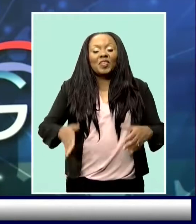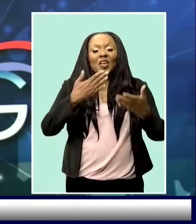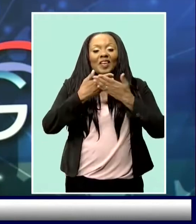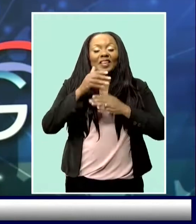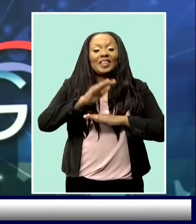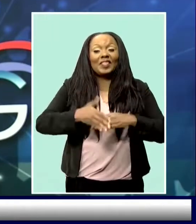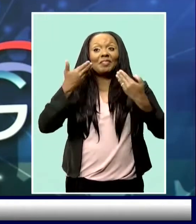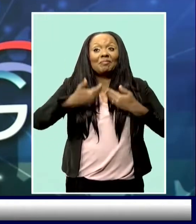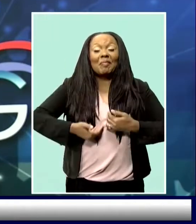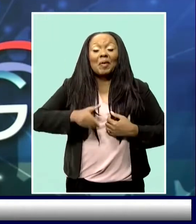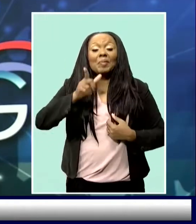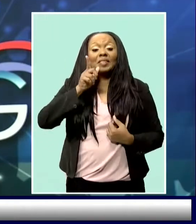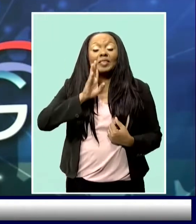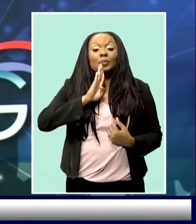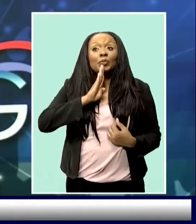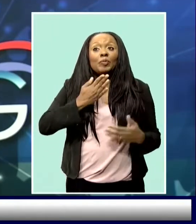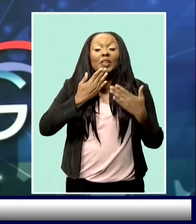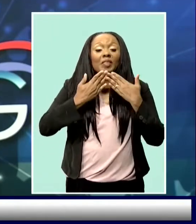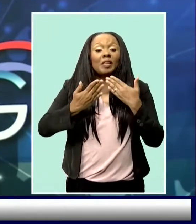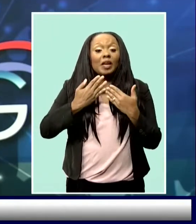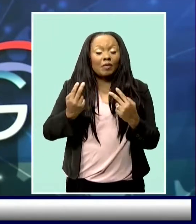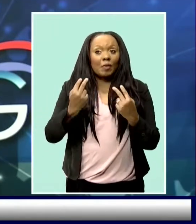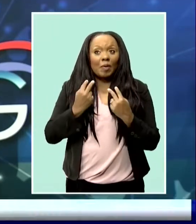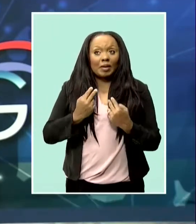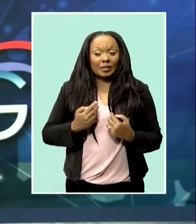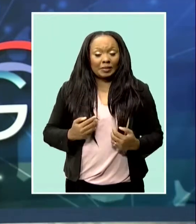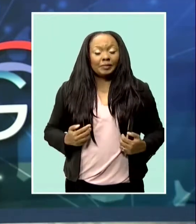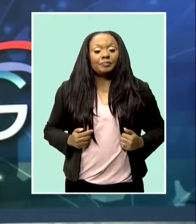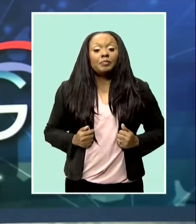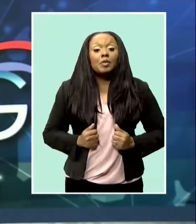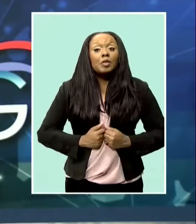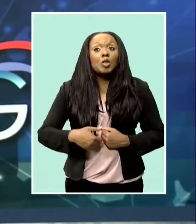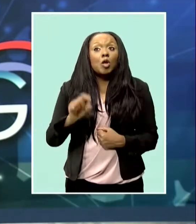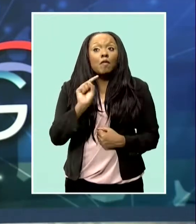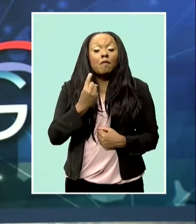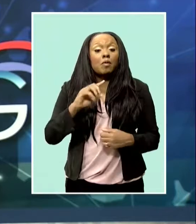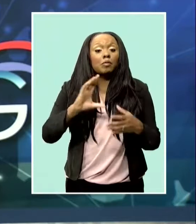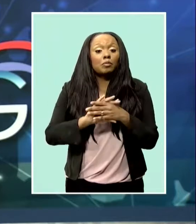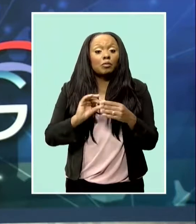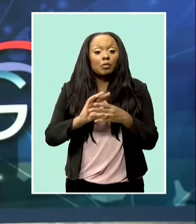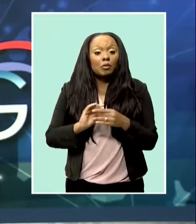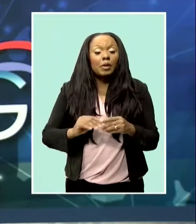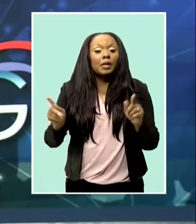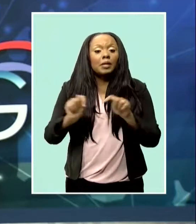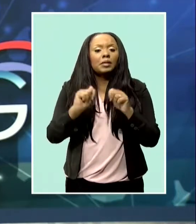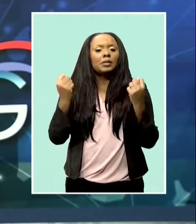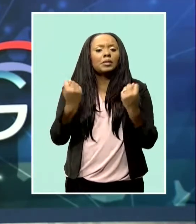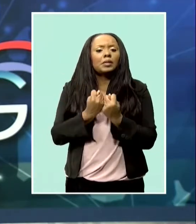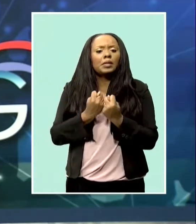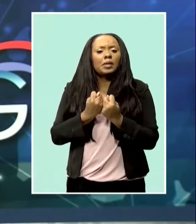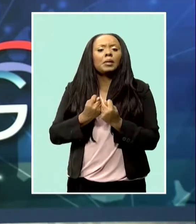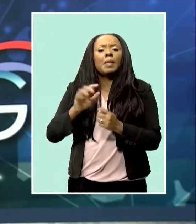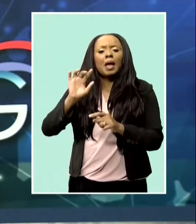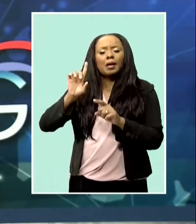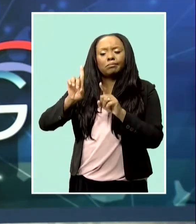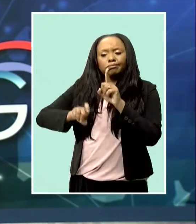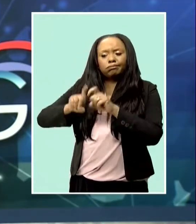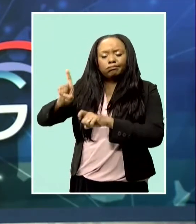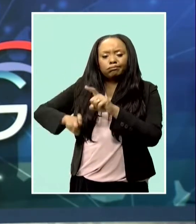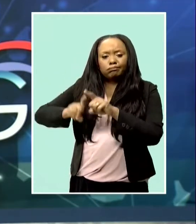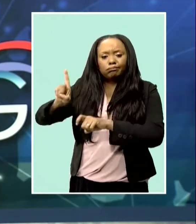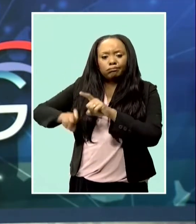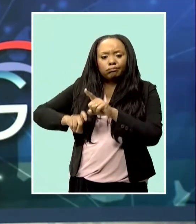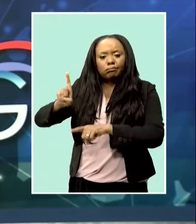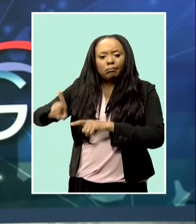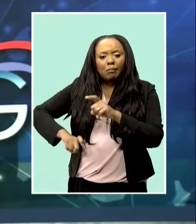Good evening, I'm Lisa Broom. Thank you so much for tuning in. In our top story tonight, the intervenor team of Tricia Watson and David Simpson